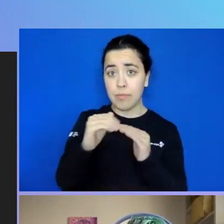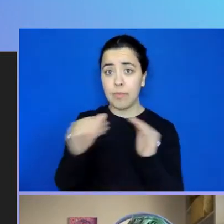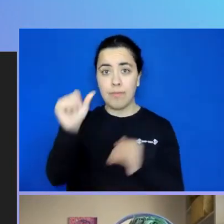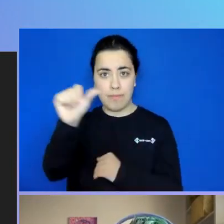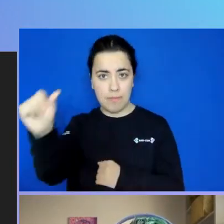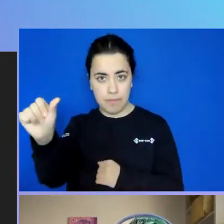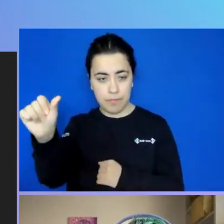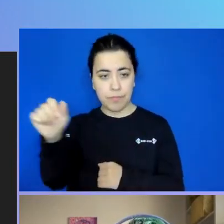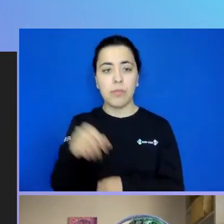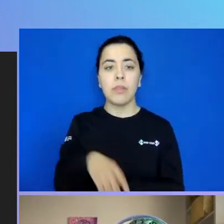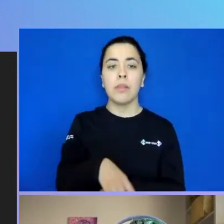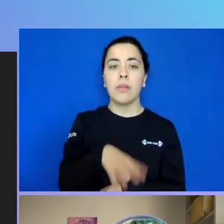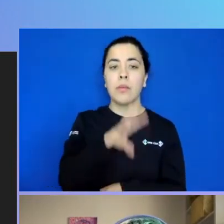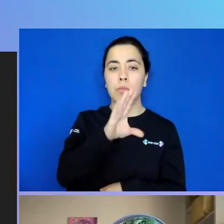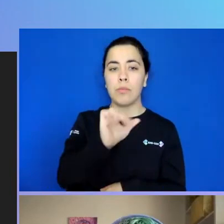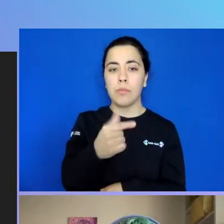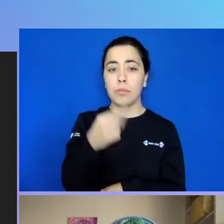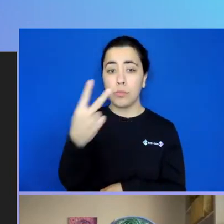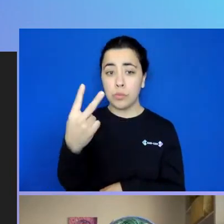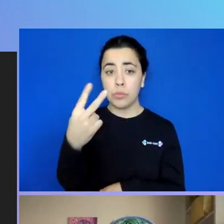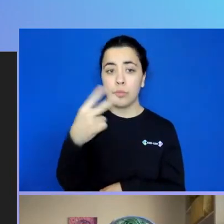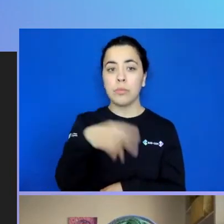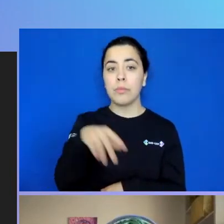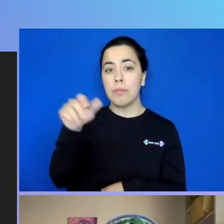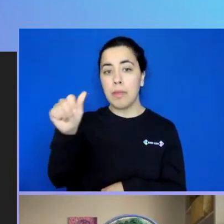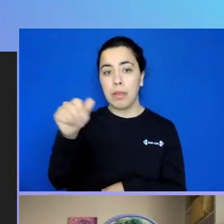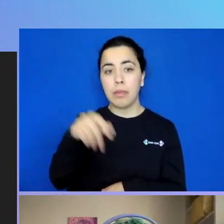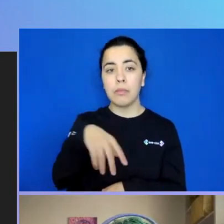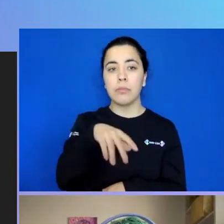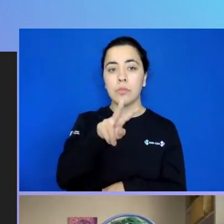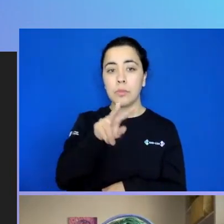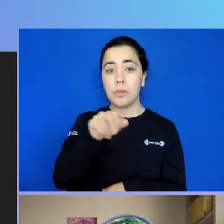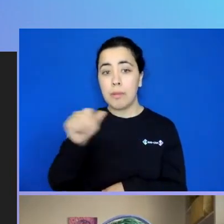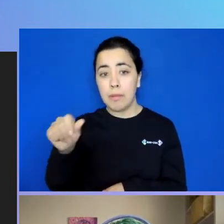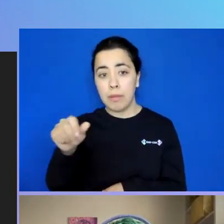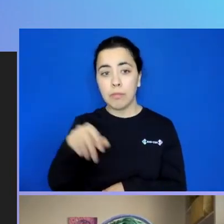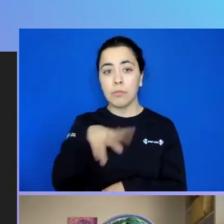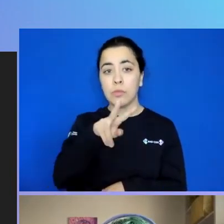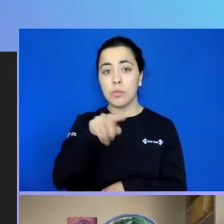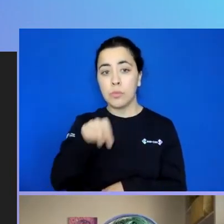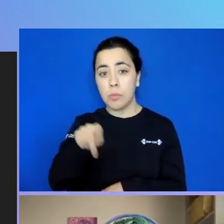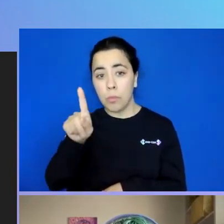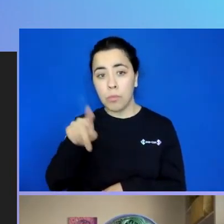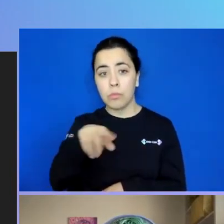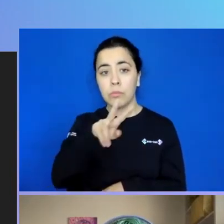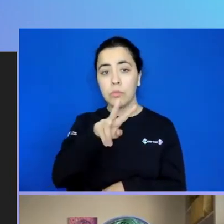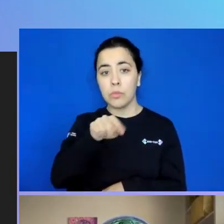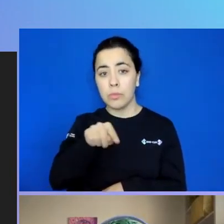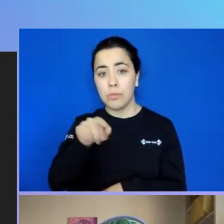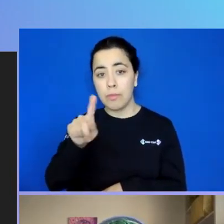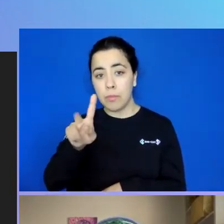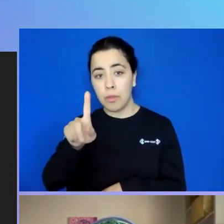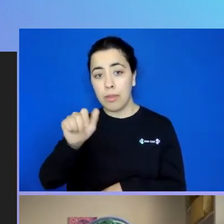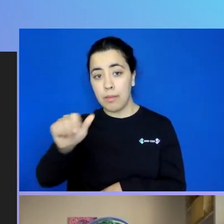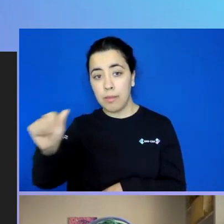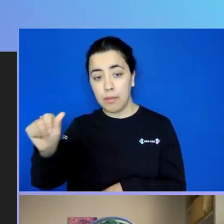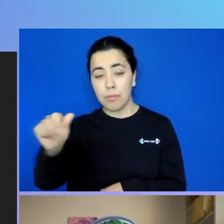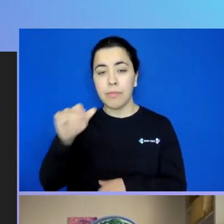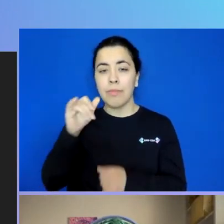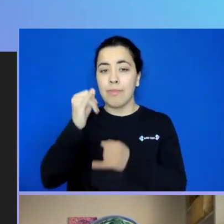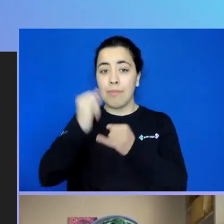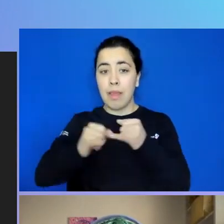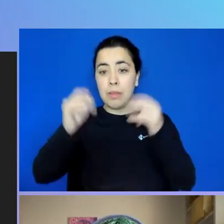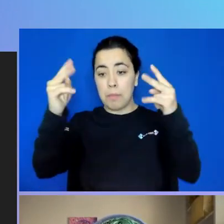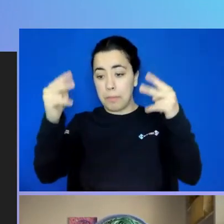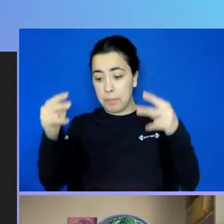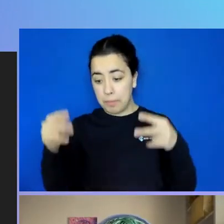WCAG 2 and 2.1, 2.2, level A and double A. And then our last line of code, we run the